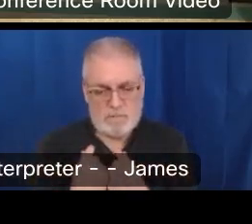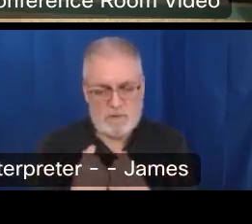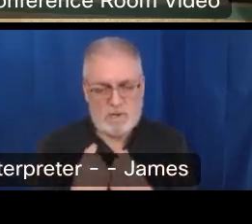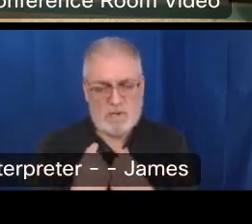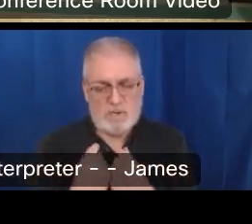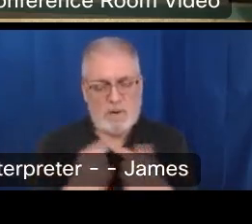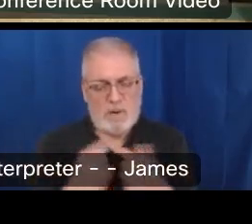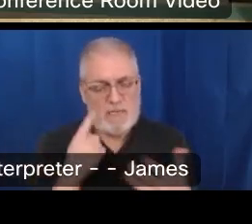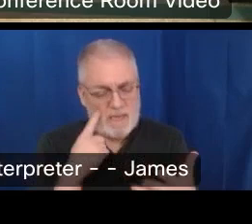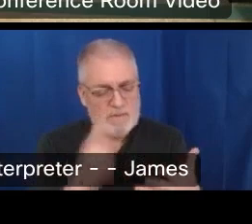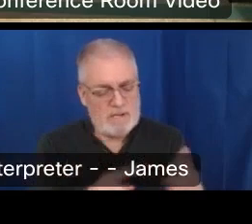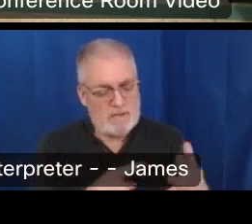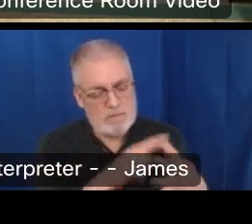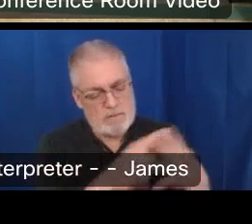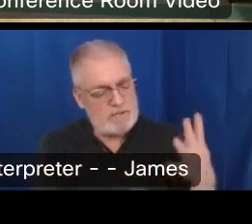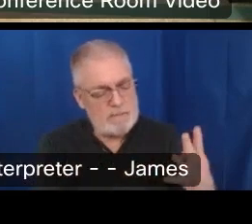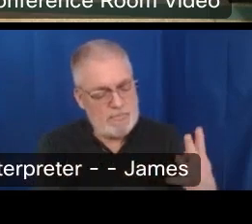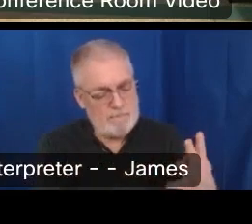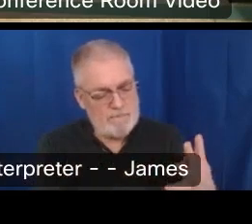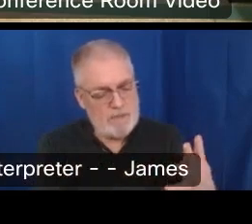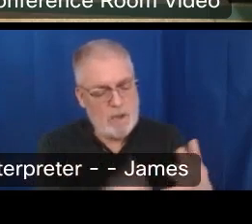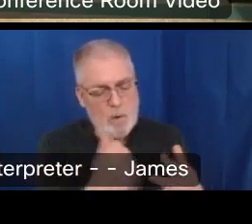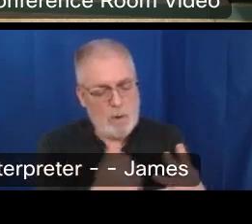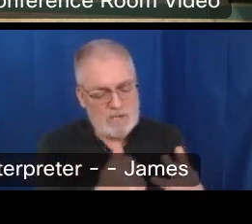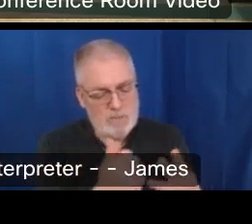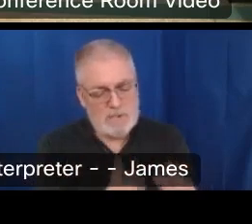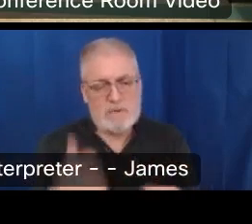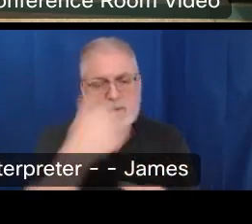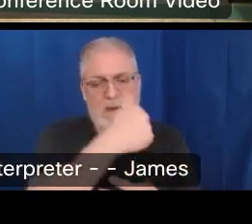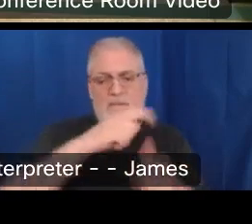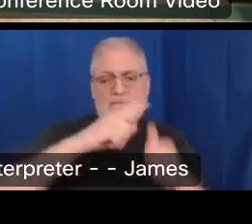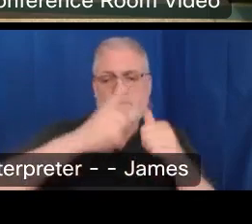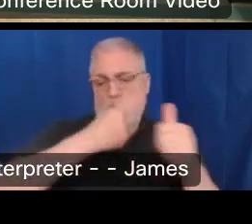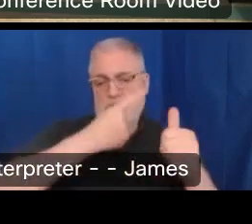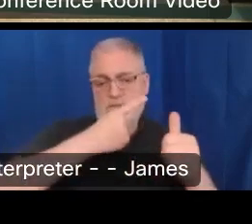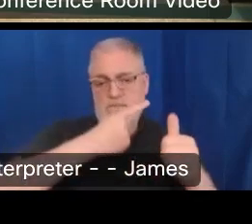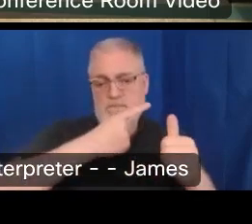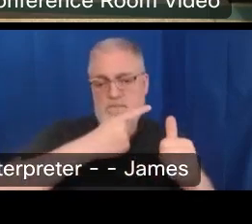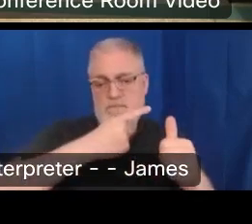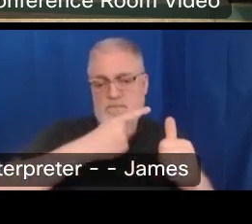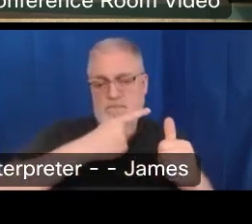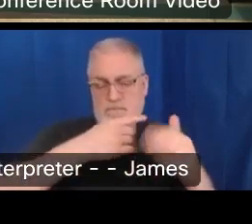get to that, or within all the ideas. There were so many really good ideas presented, but within those ideas,